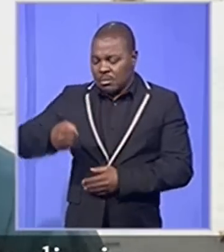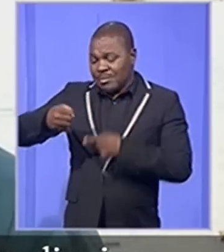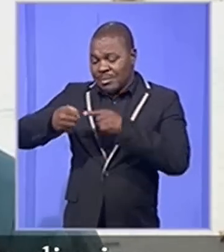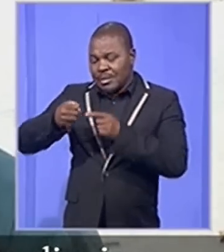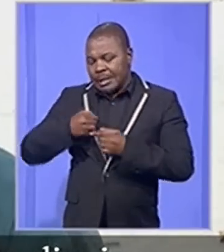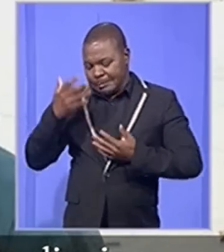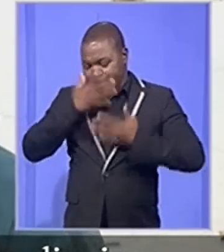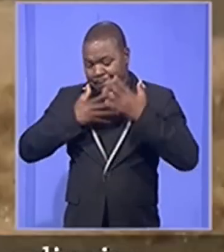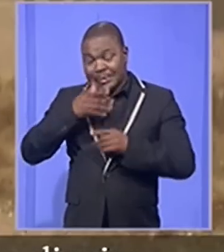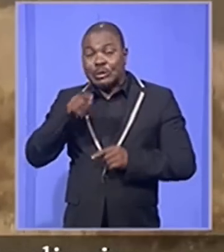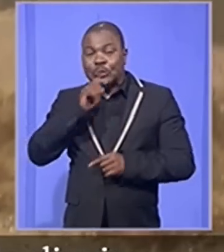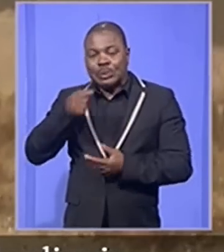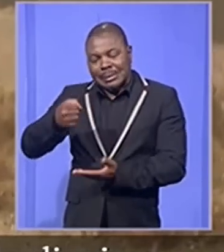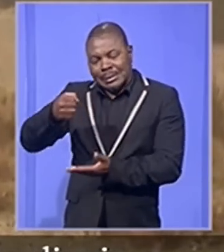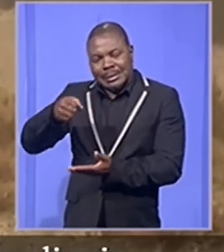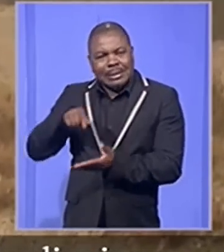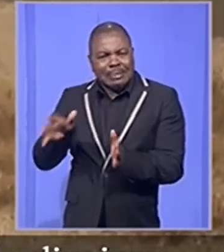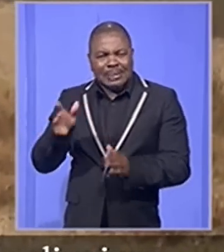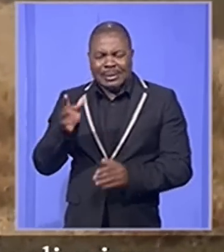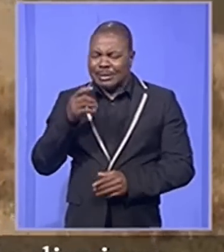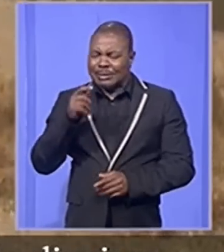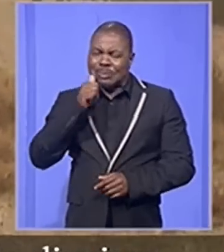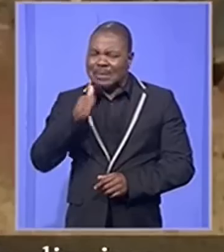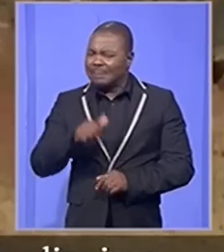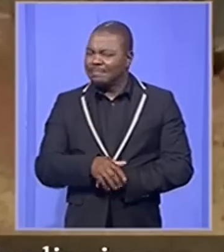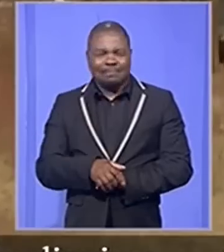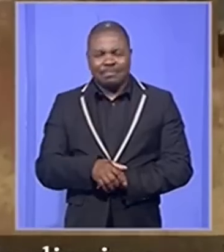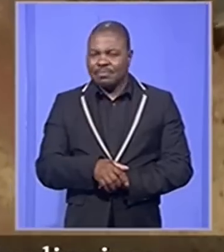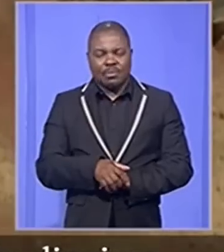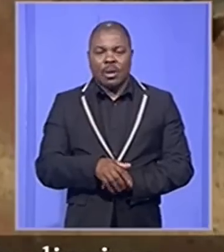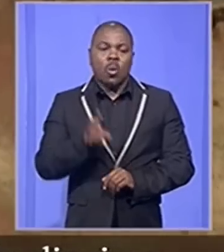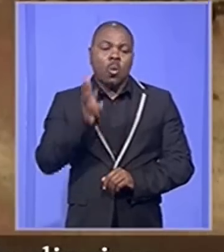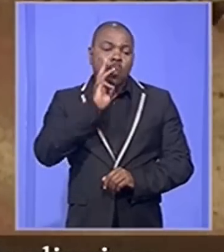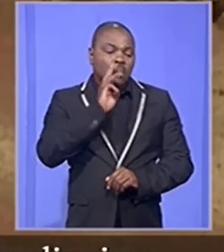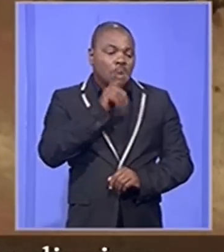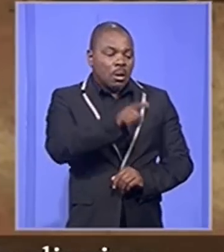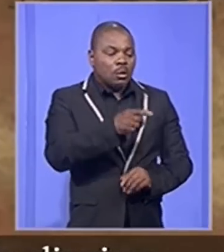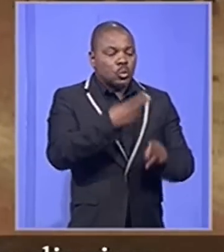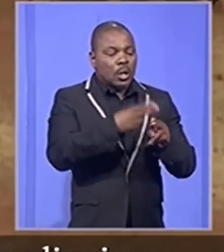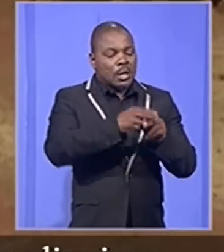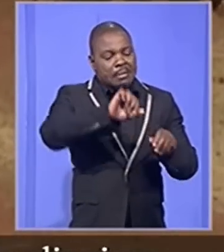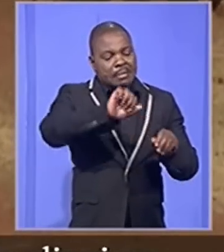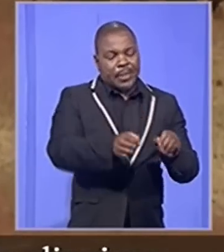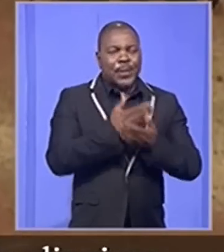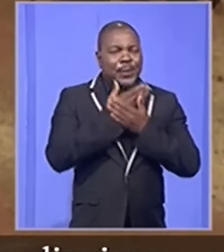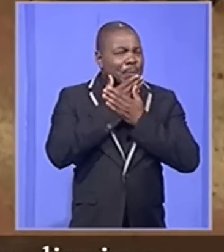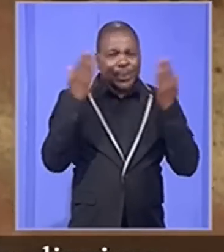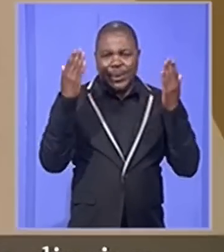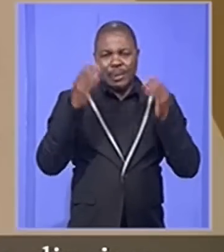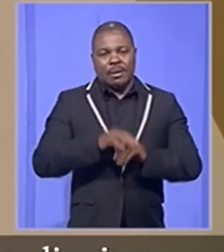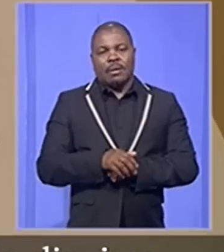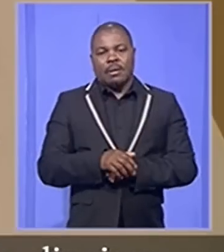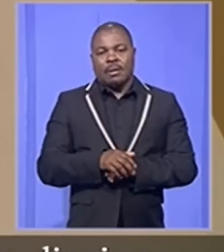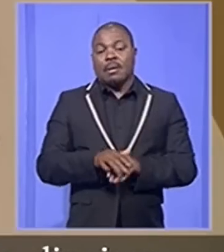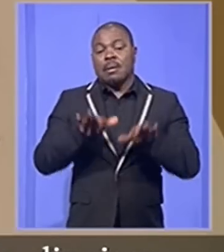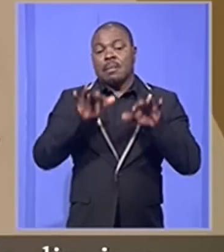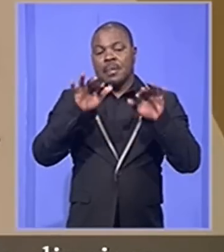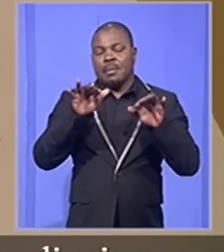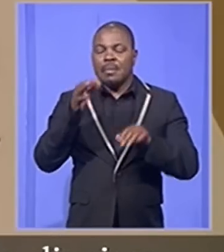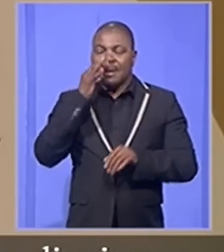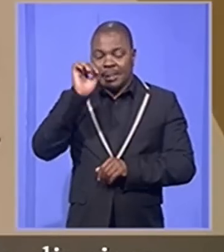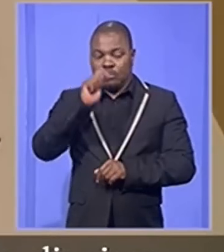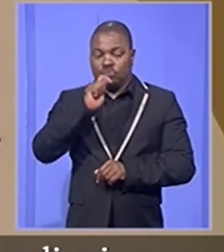ya metsi ene ga go monatene ga ona metsi ya gore o ka flasha toilet. E rile go amogela fa baagi ba bua nnete. Masepala